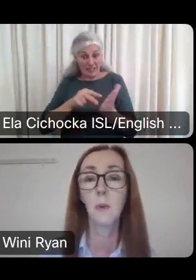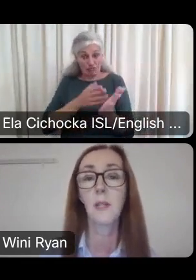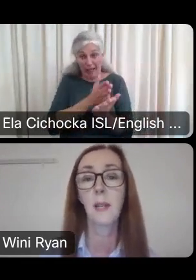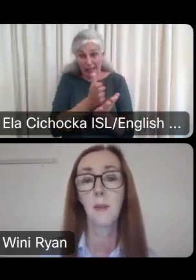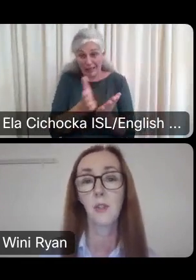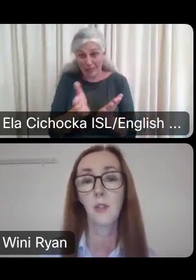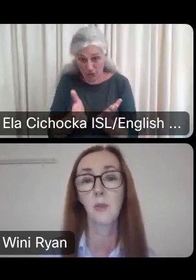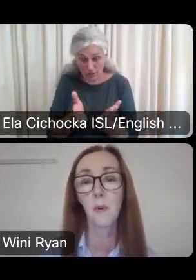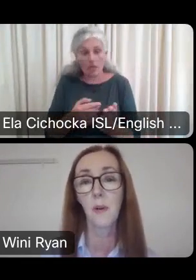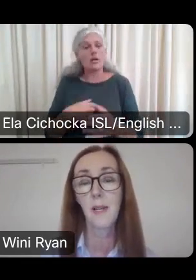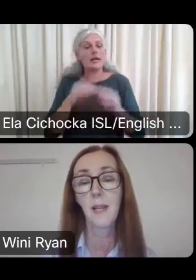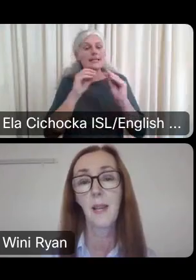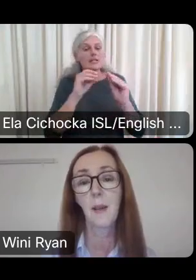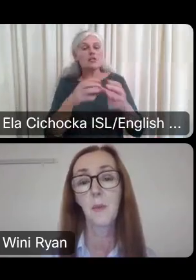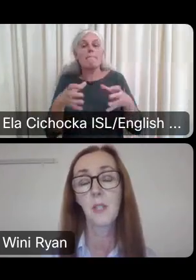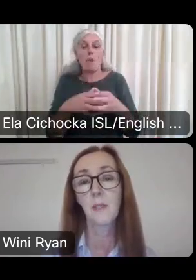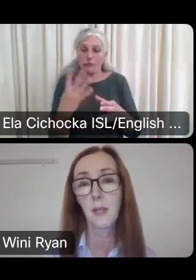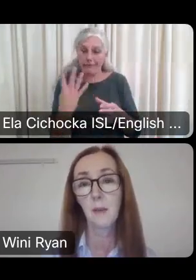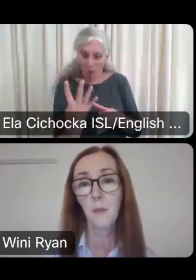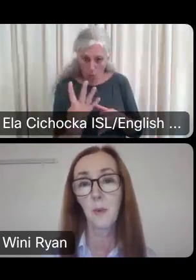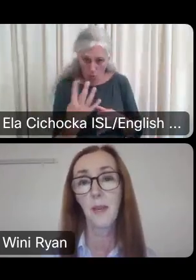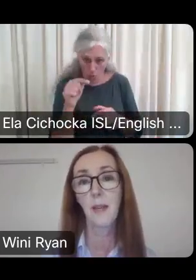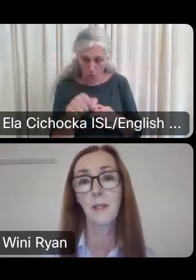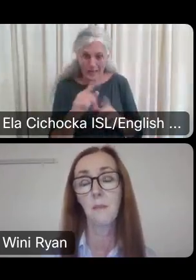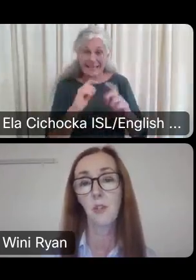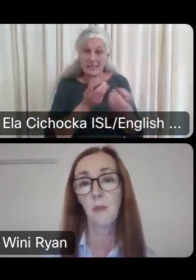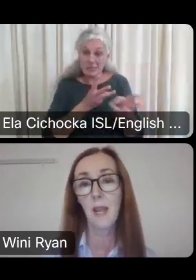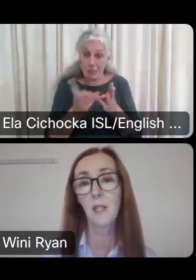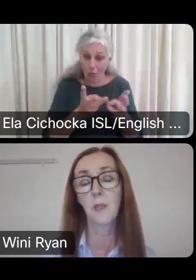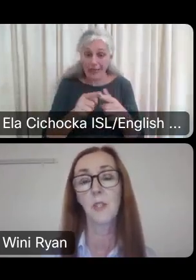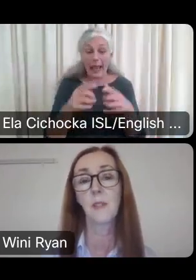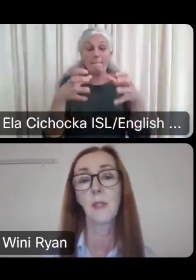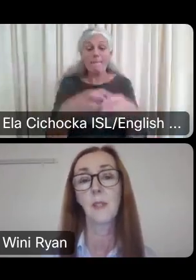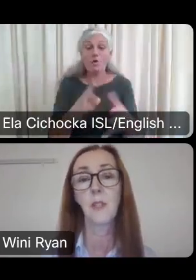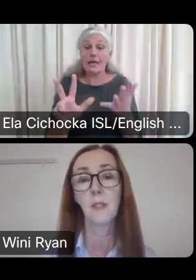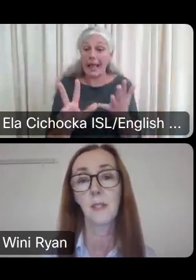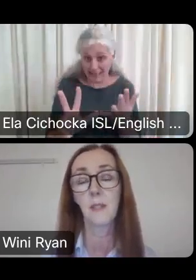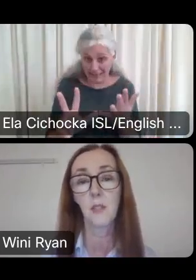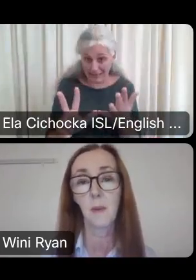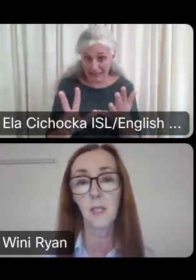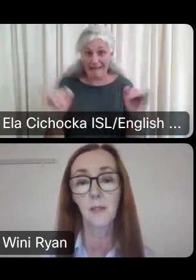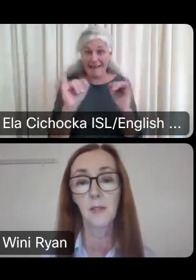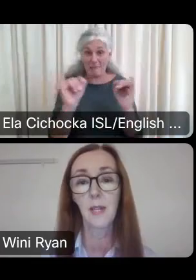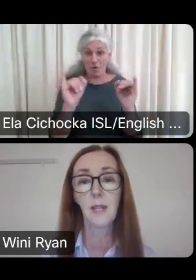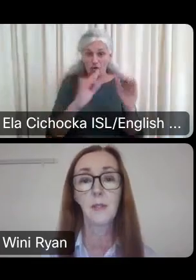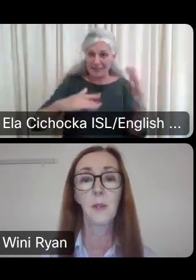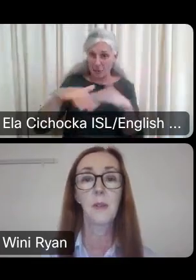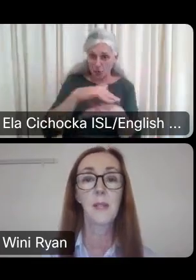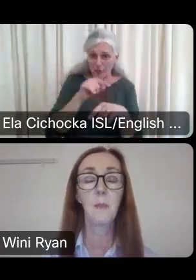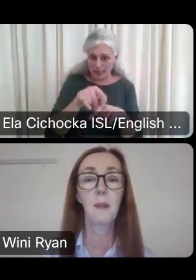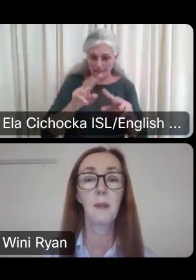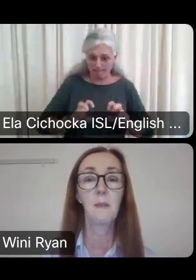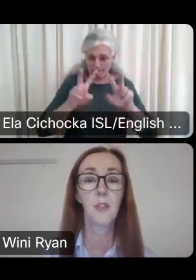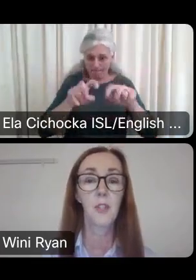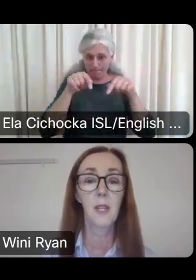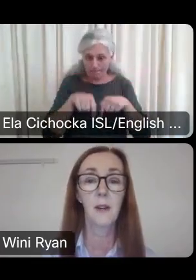these mostly in Module 4, which is team working, and Module 8, which is emergency situations. So an